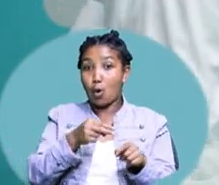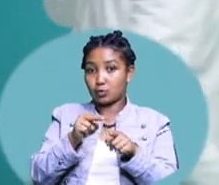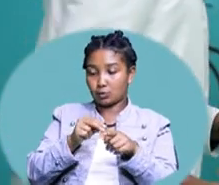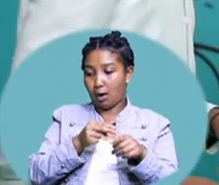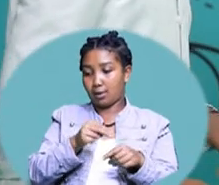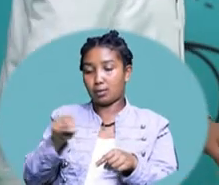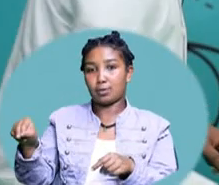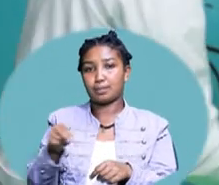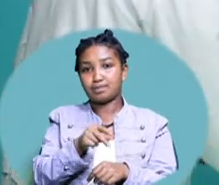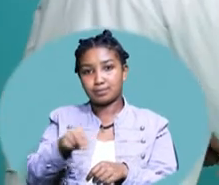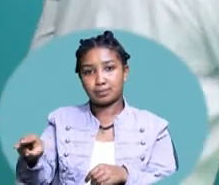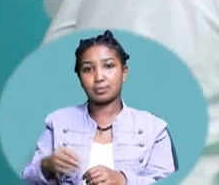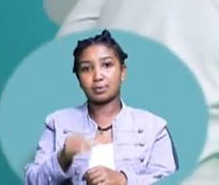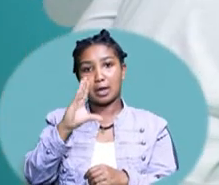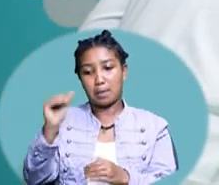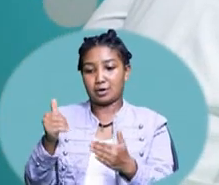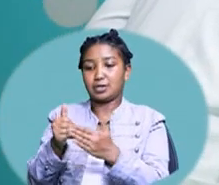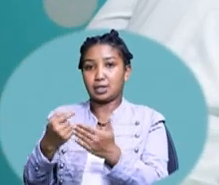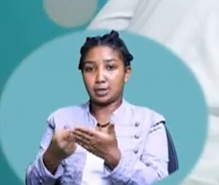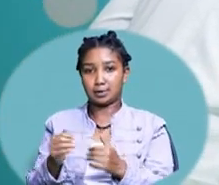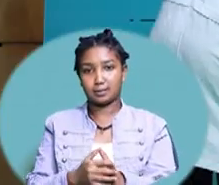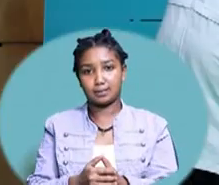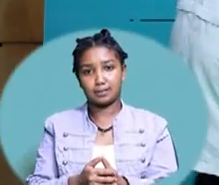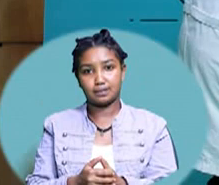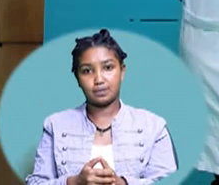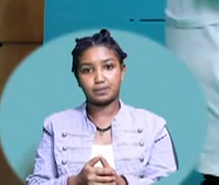horizontally. Now the man reaches here.